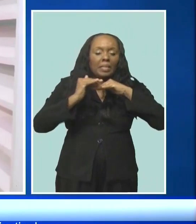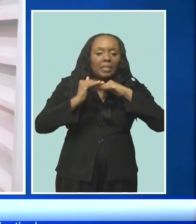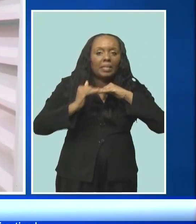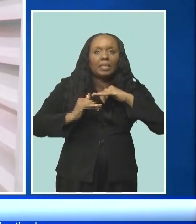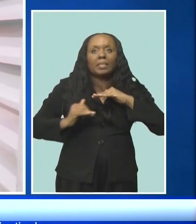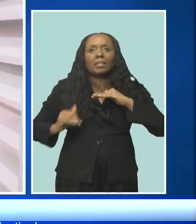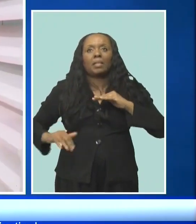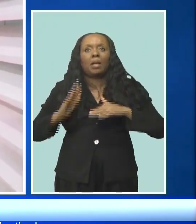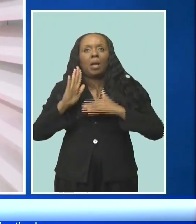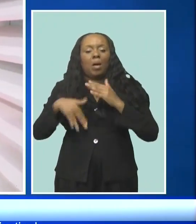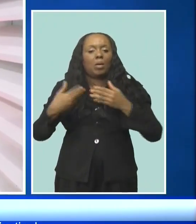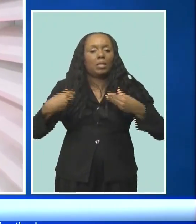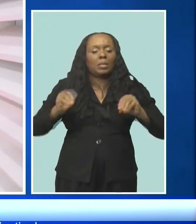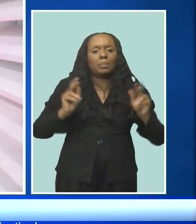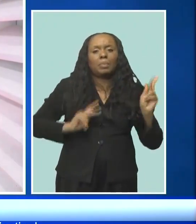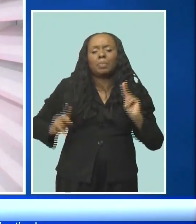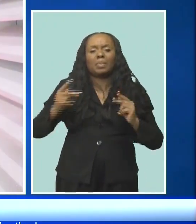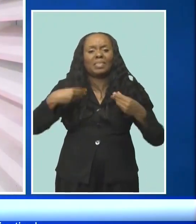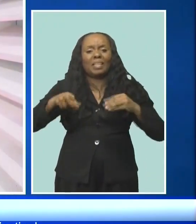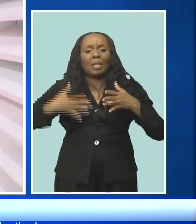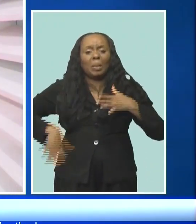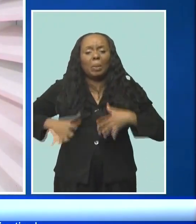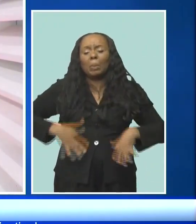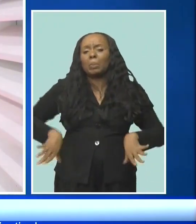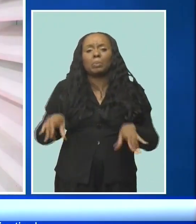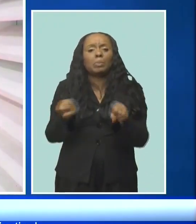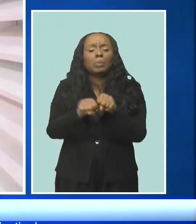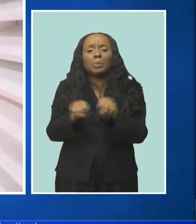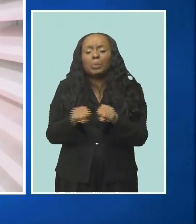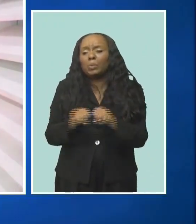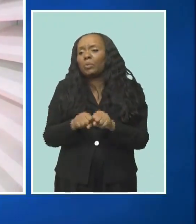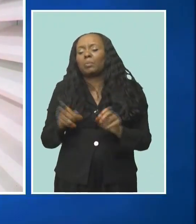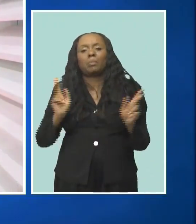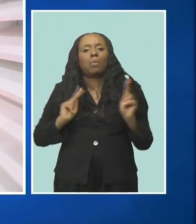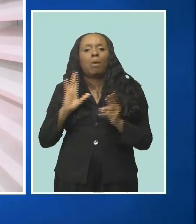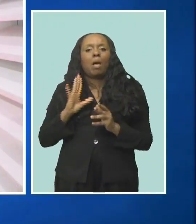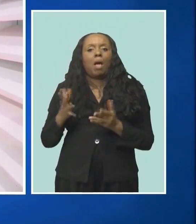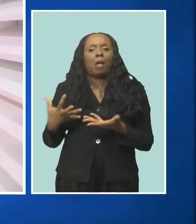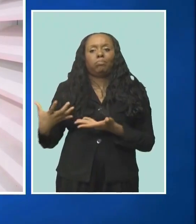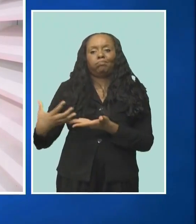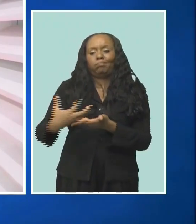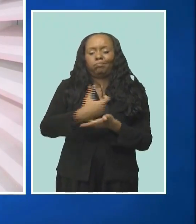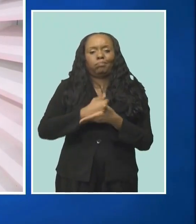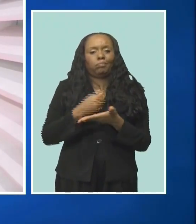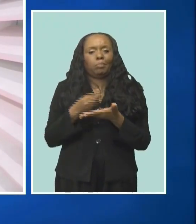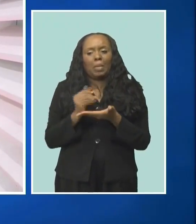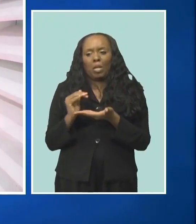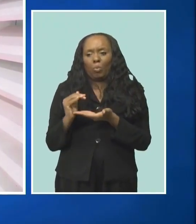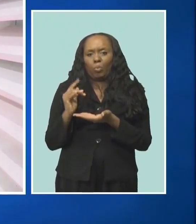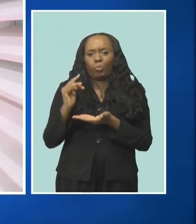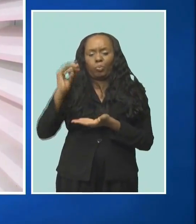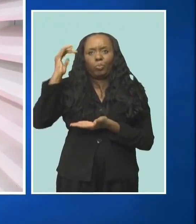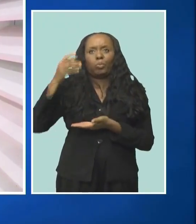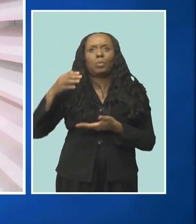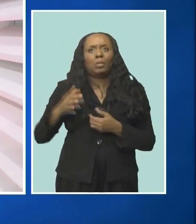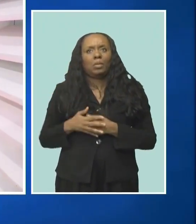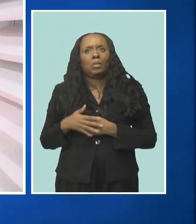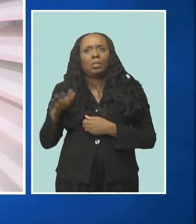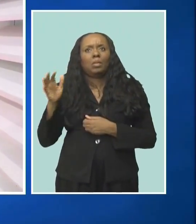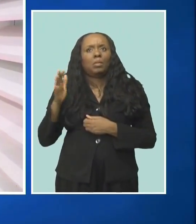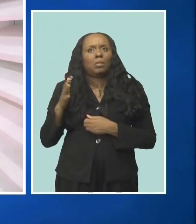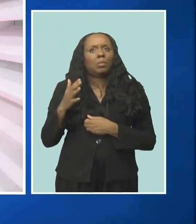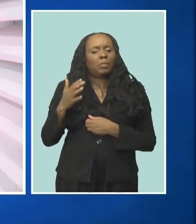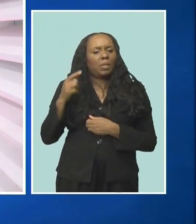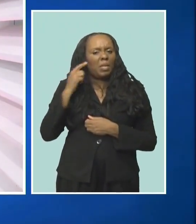the salespersons who are going to be selling the clothes, the shoes, everything, everybody's going to be making money. We are looking to actually have almost over